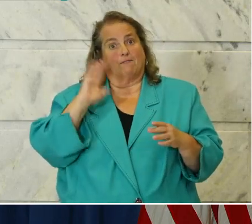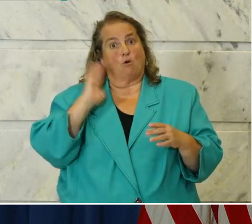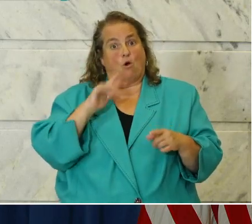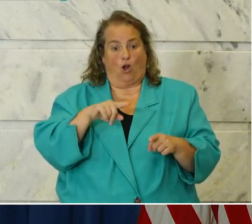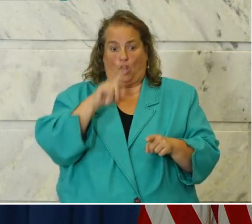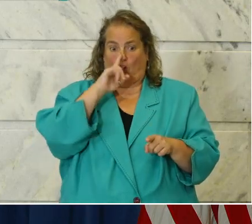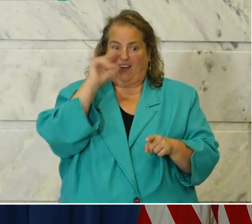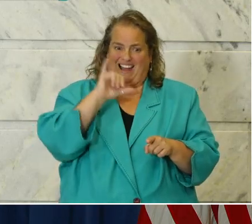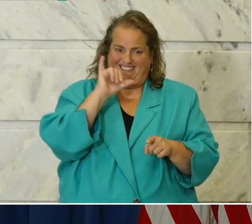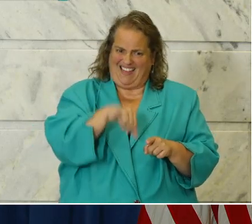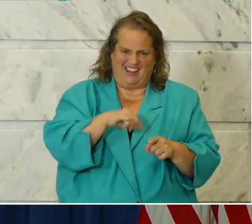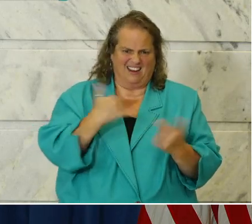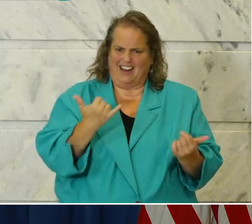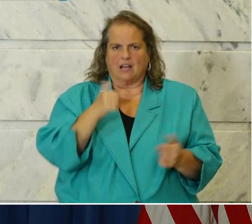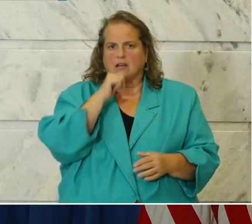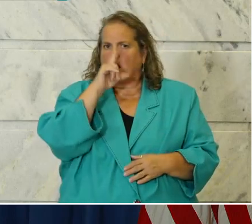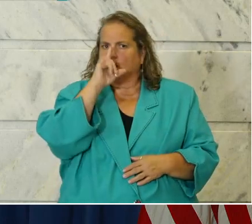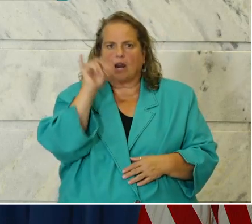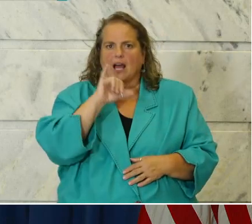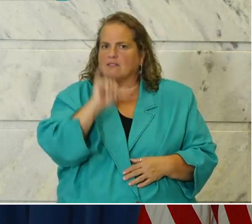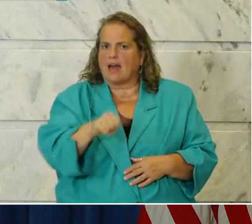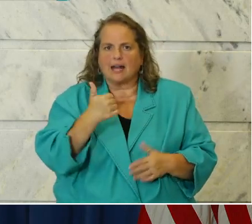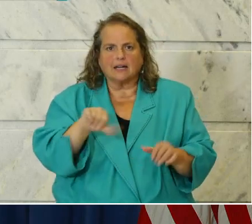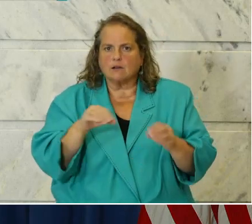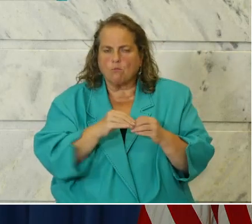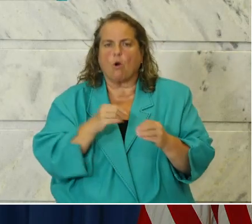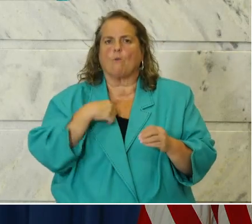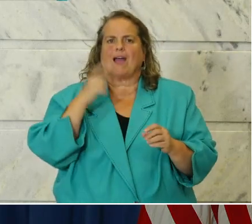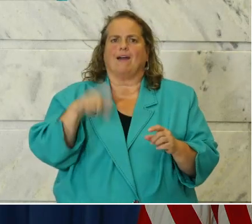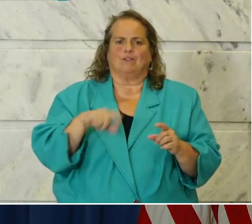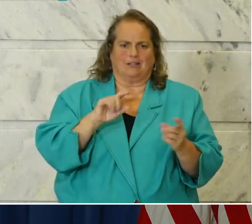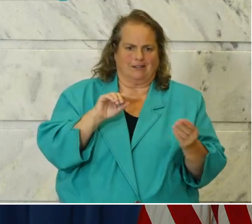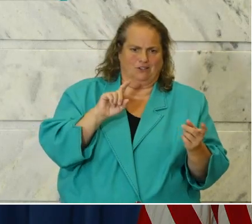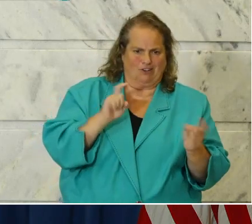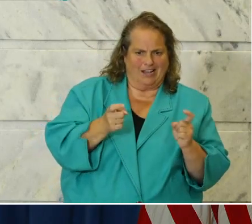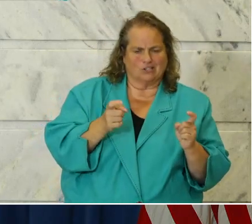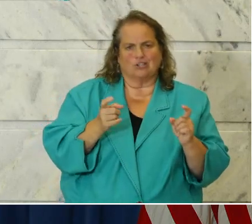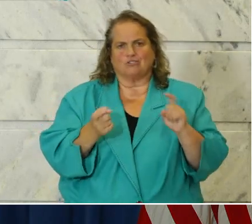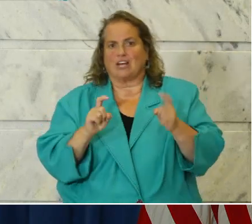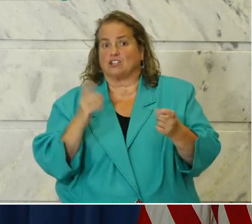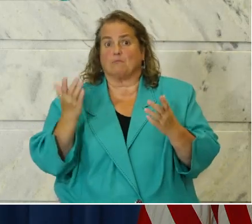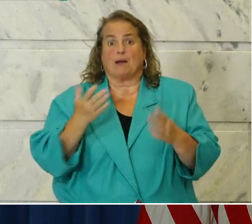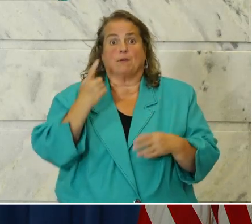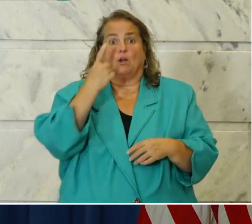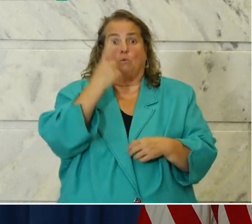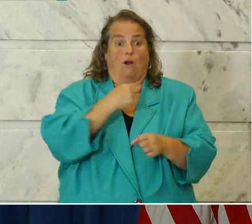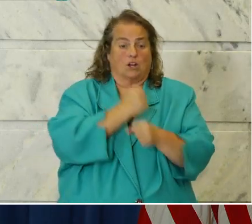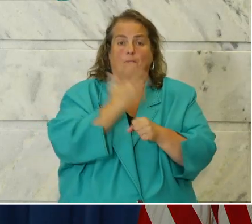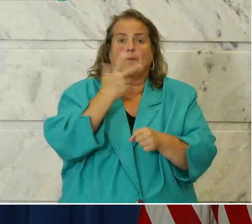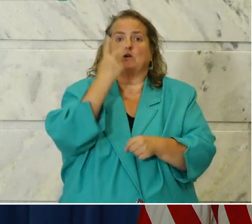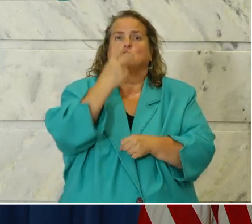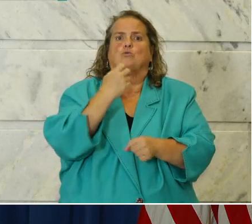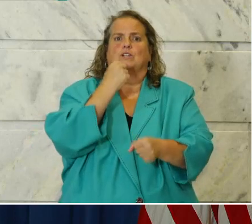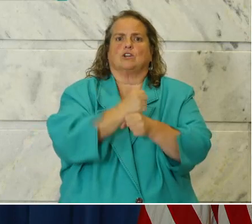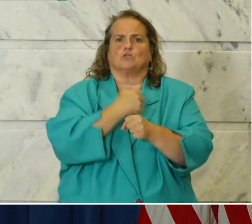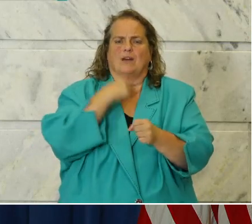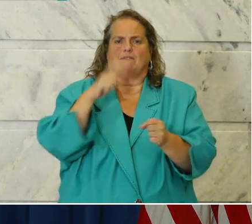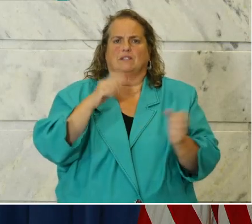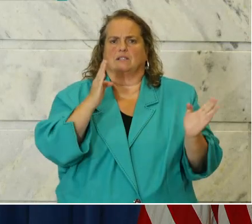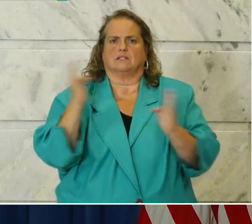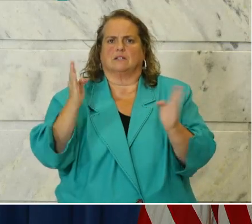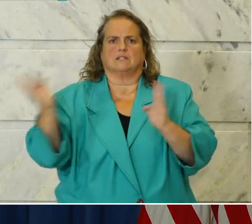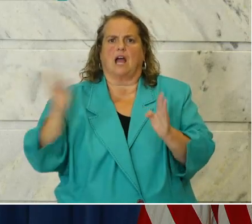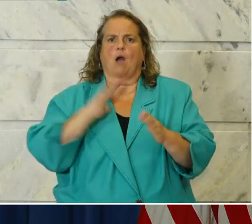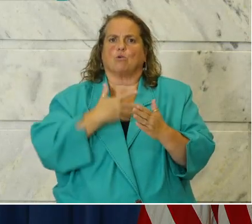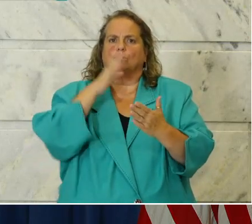with a square peg, and we're going to have to do things a little differently for the next year or maybe even 2 years to make sure that we don't leave our kids